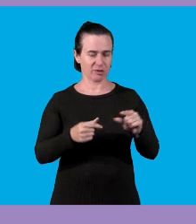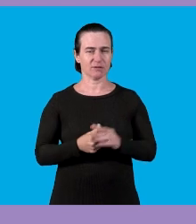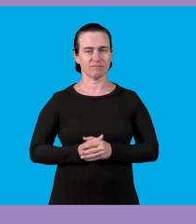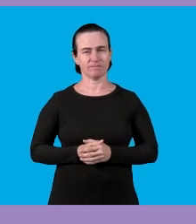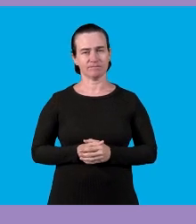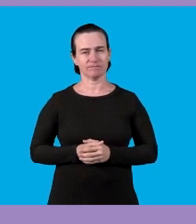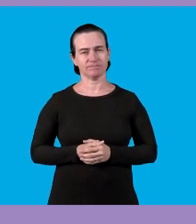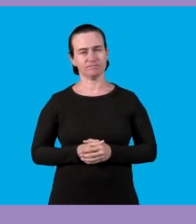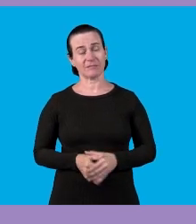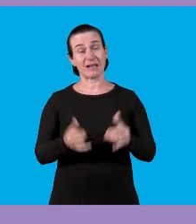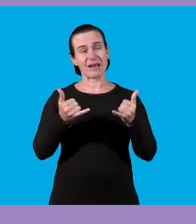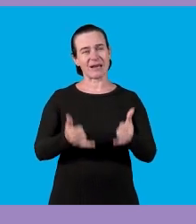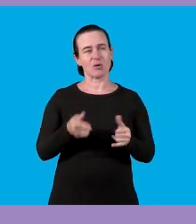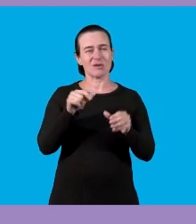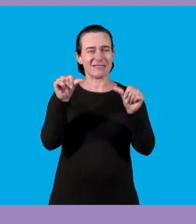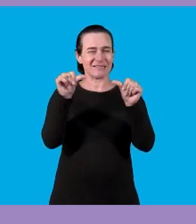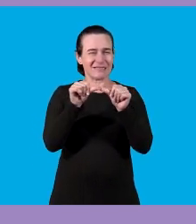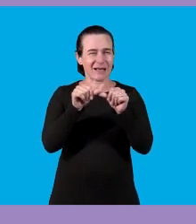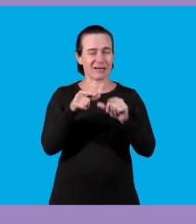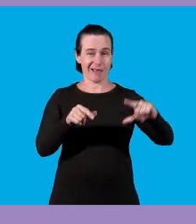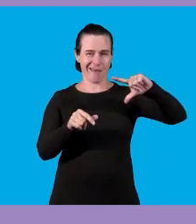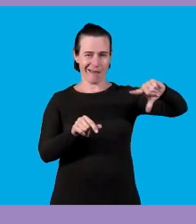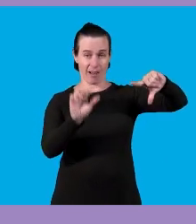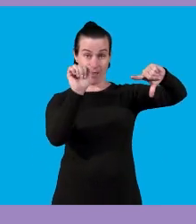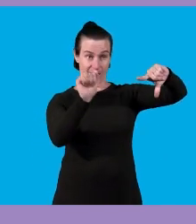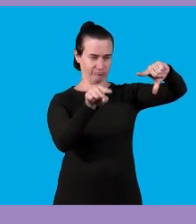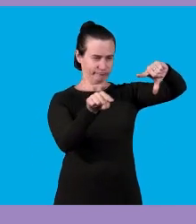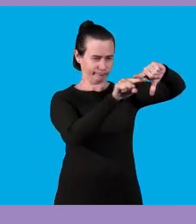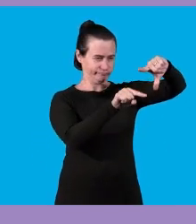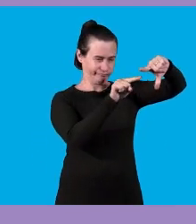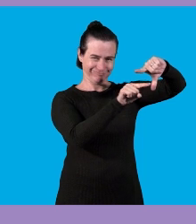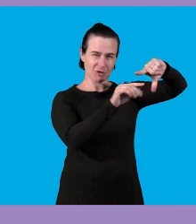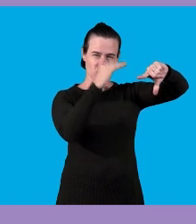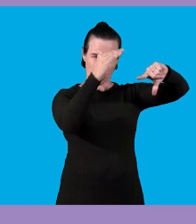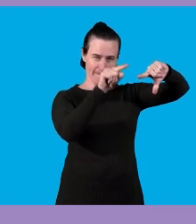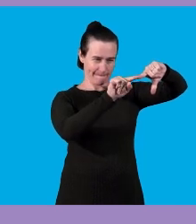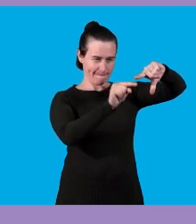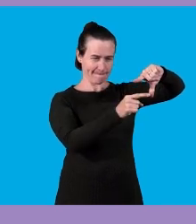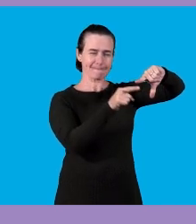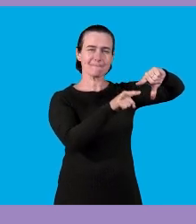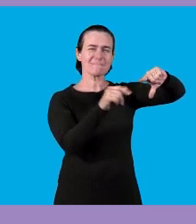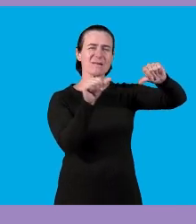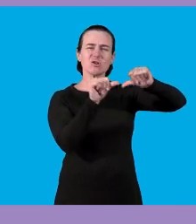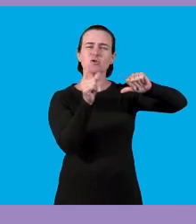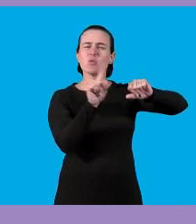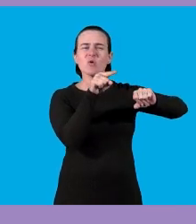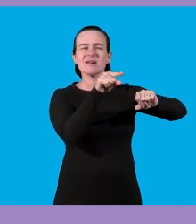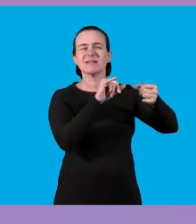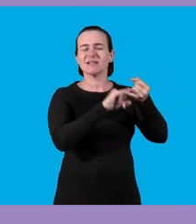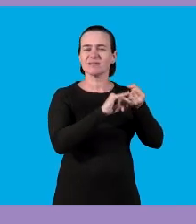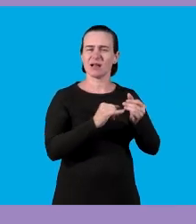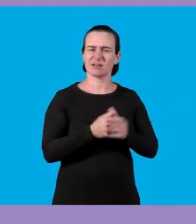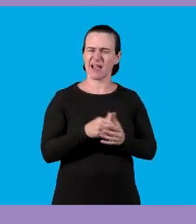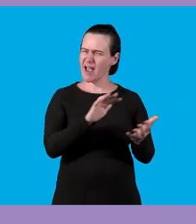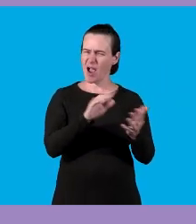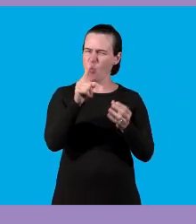33 degrees. Now determine the size of angle A. Angle A is that angle on the top there. How do we get to angle